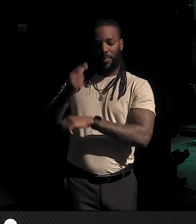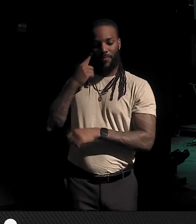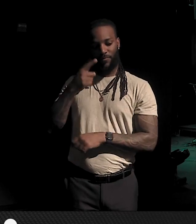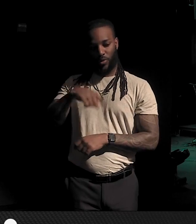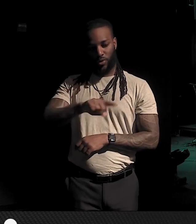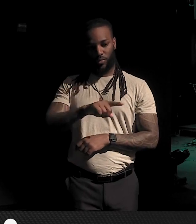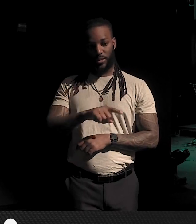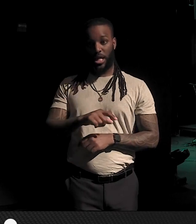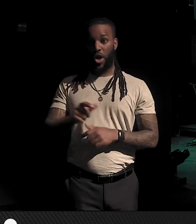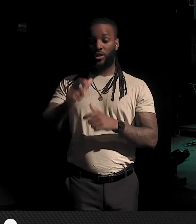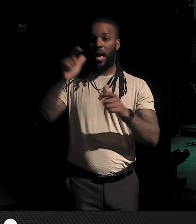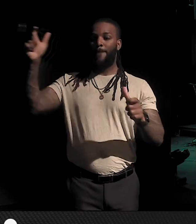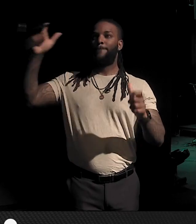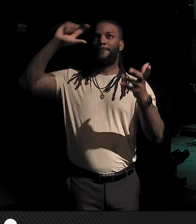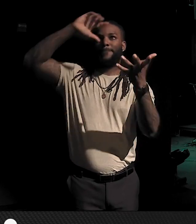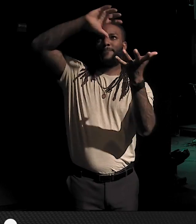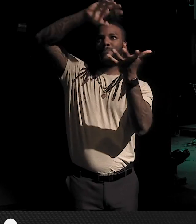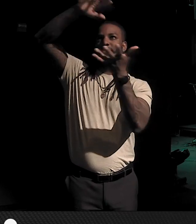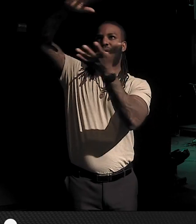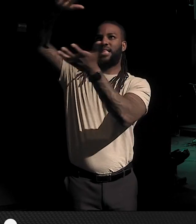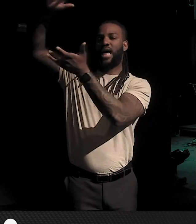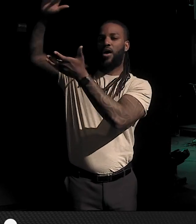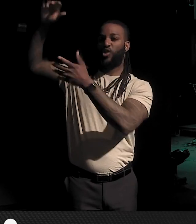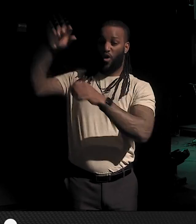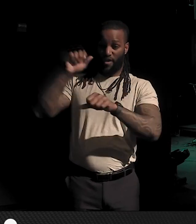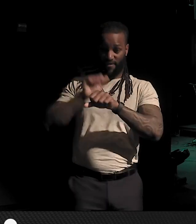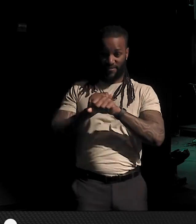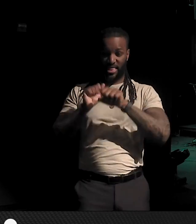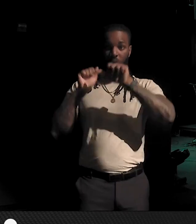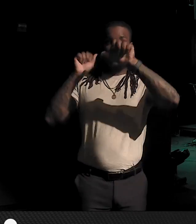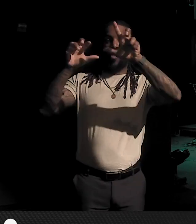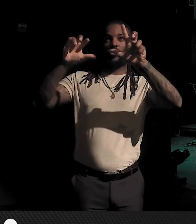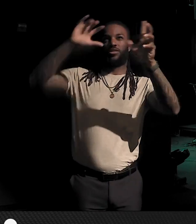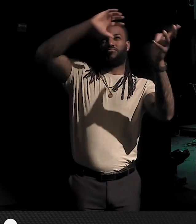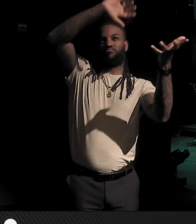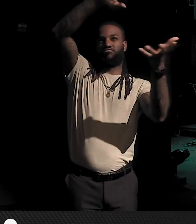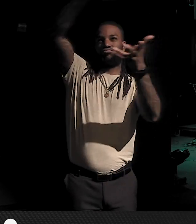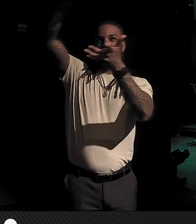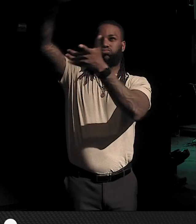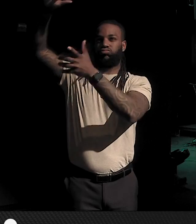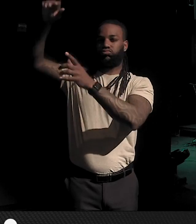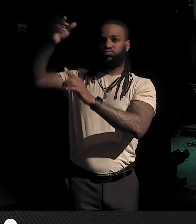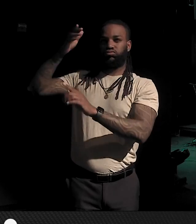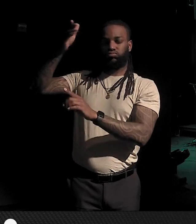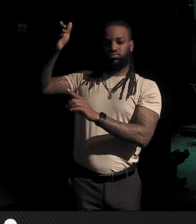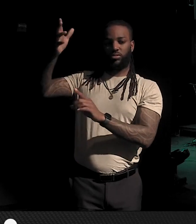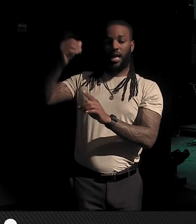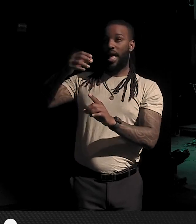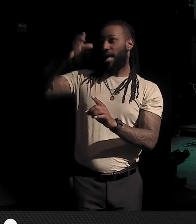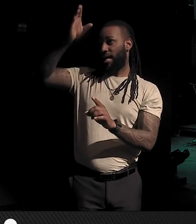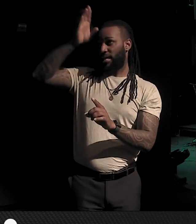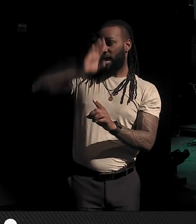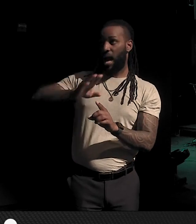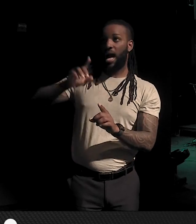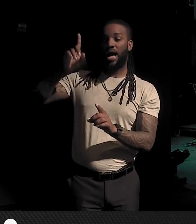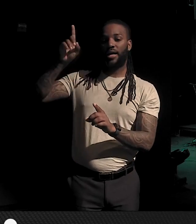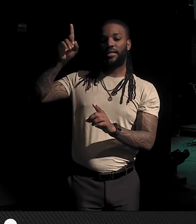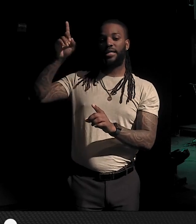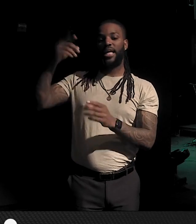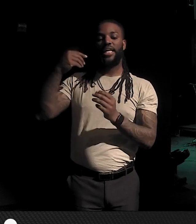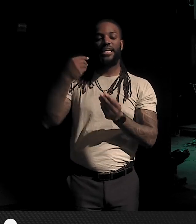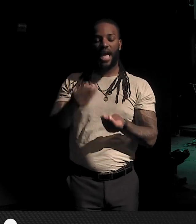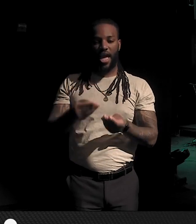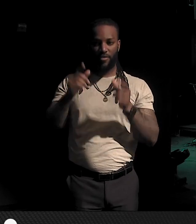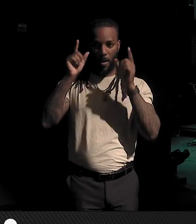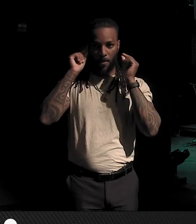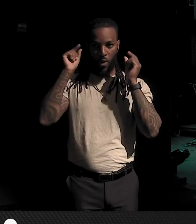was a great big cloud that came over that mountain, just exactly like that hoopah. And then God gave